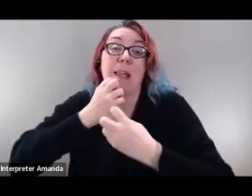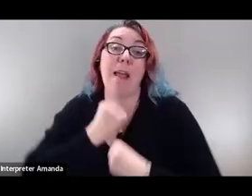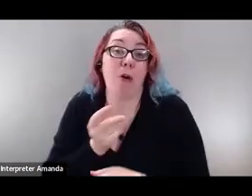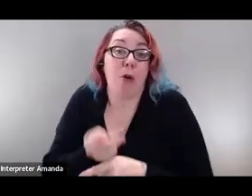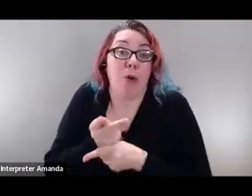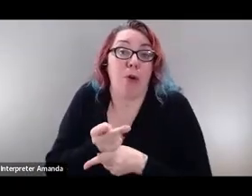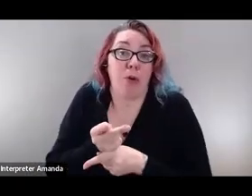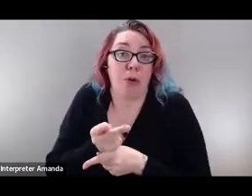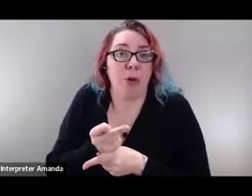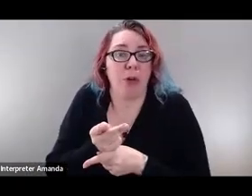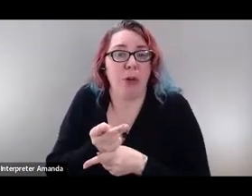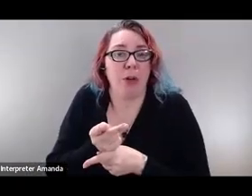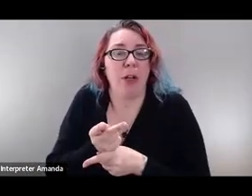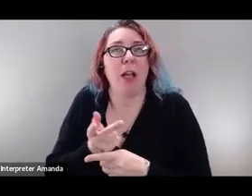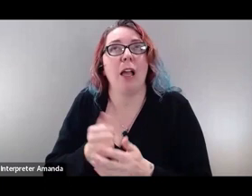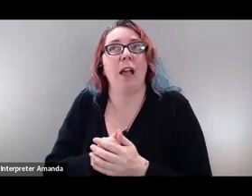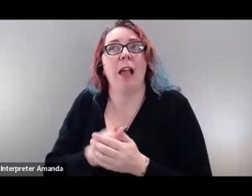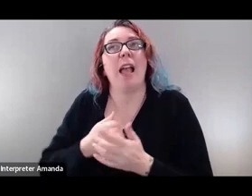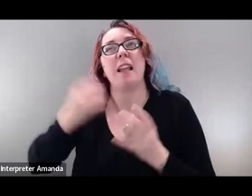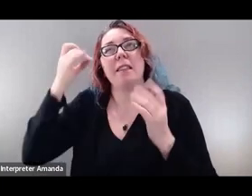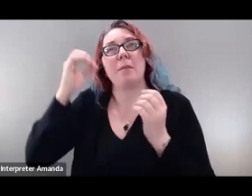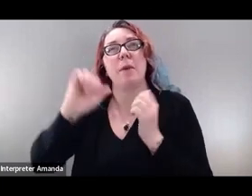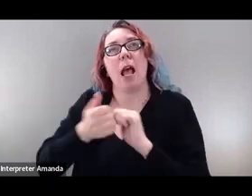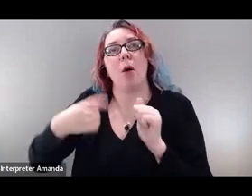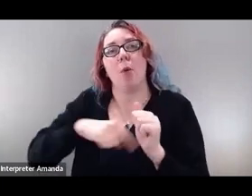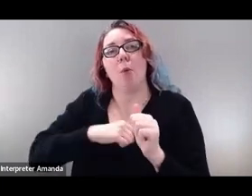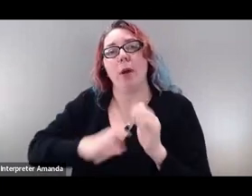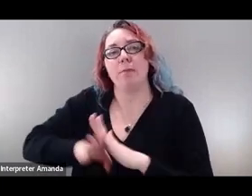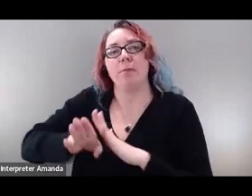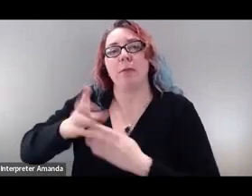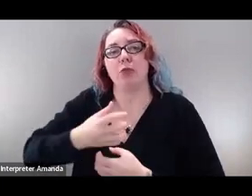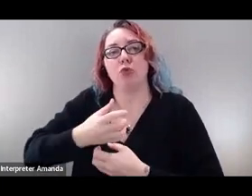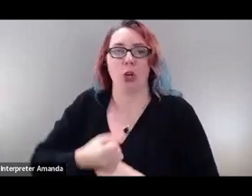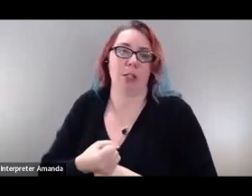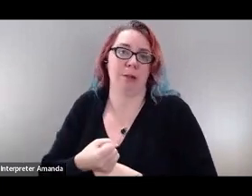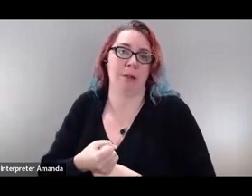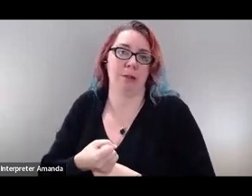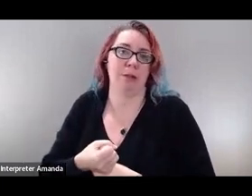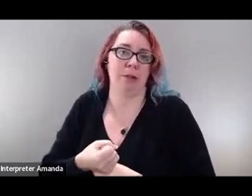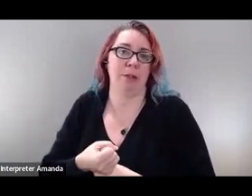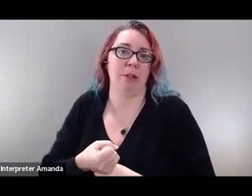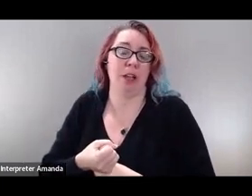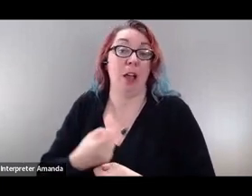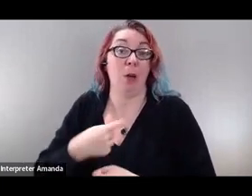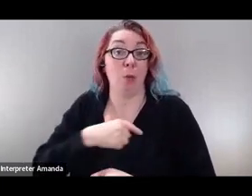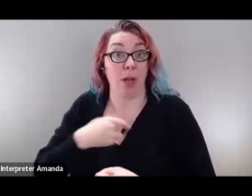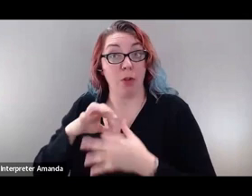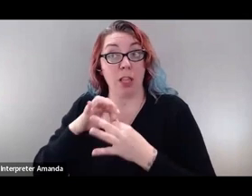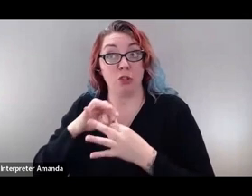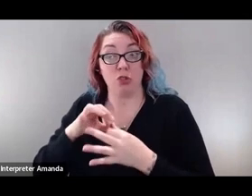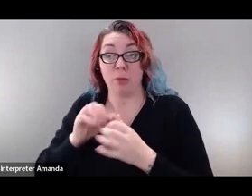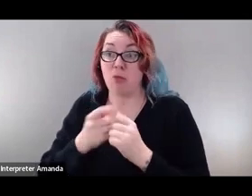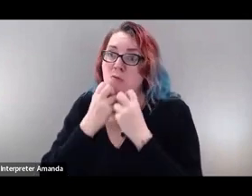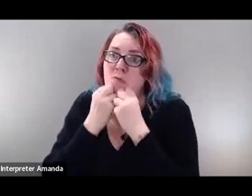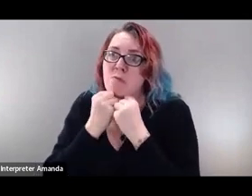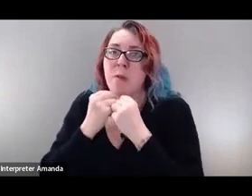can really build trust and show up in the relationships that, you know, we cherish. And so